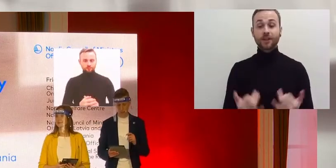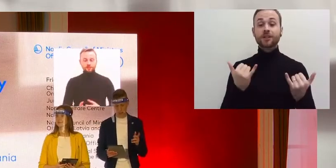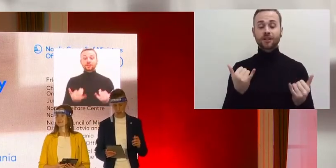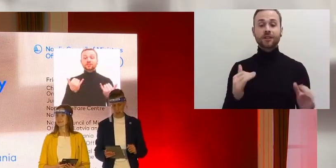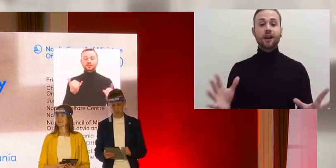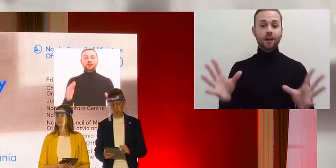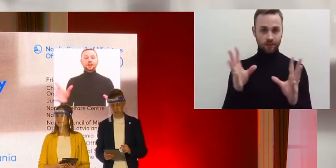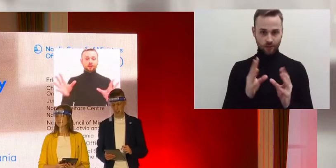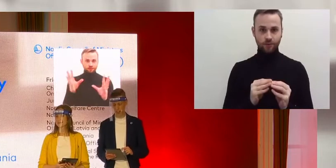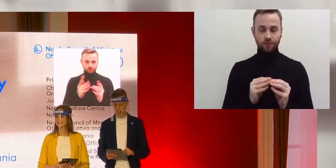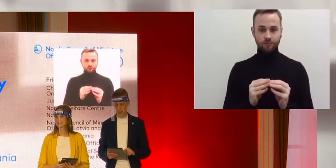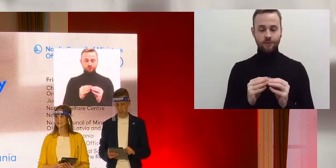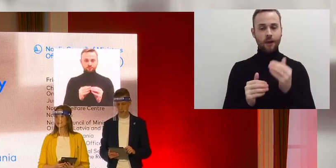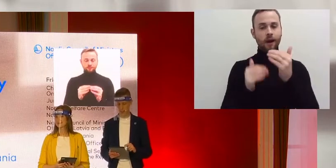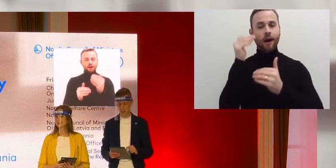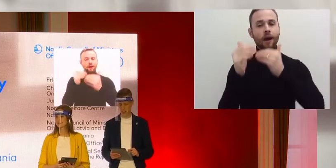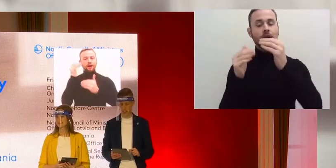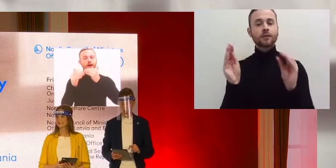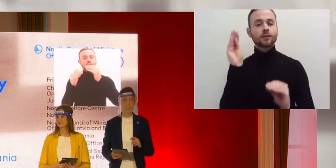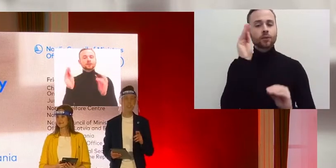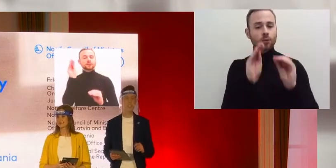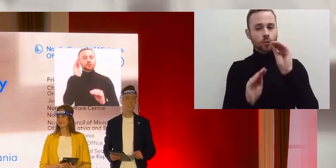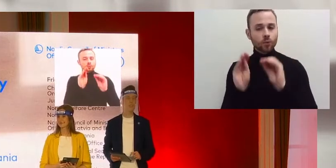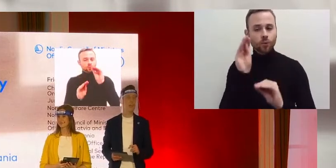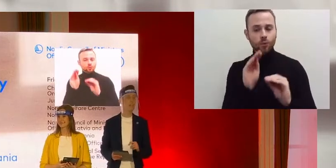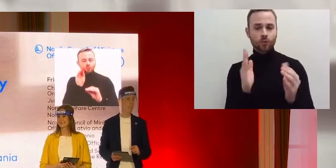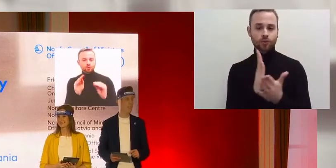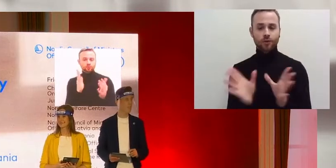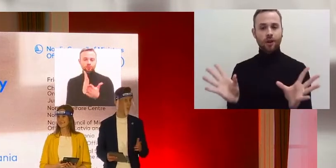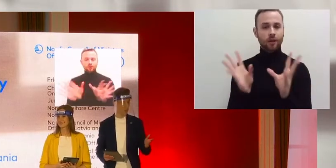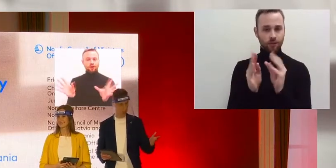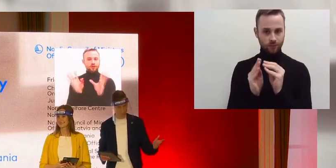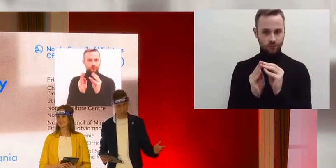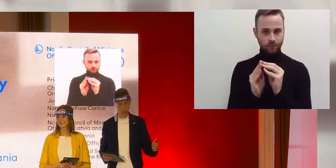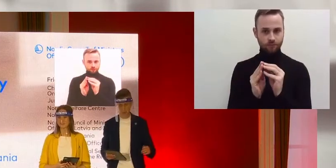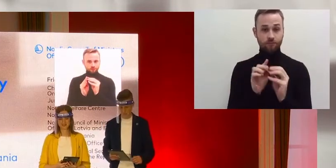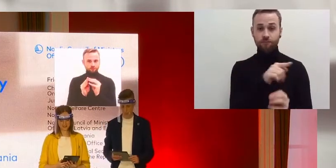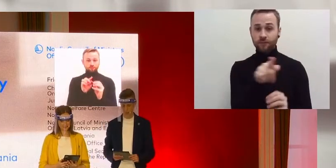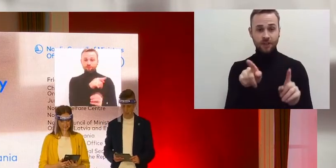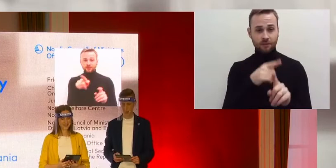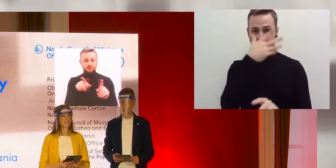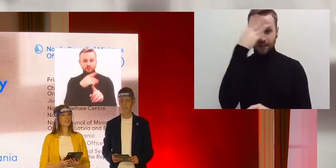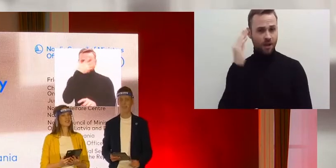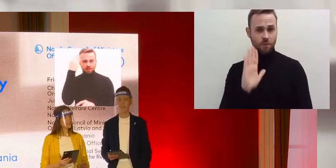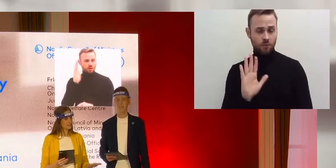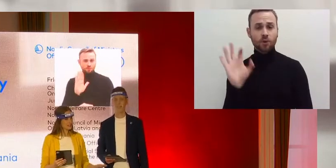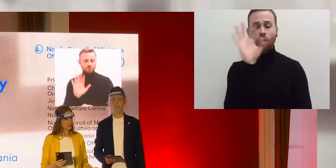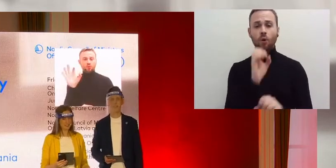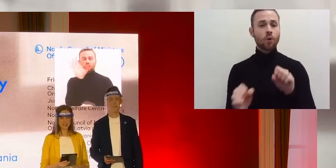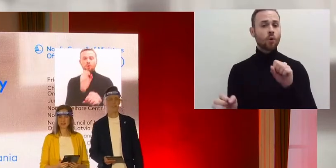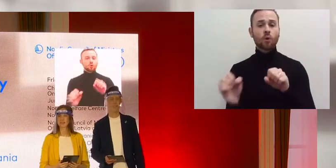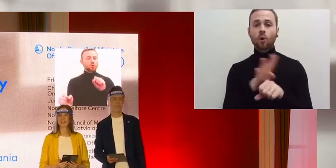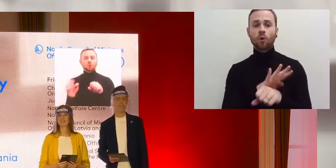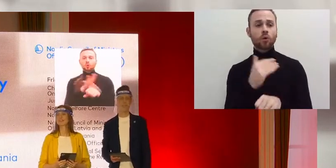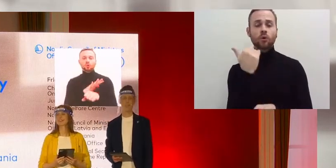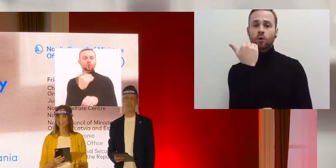from consequences of COVID-19 and children's rights to successful and effective cooperation models. During the